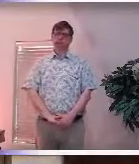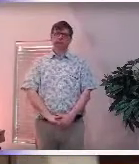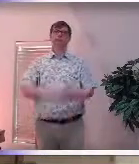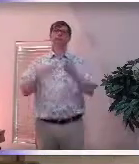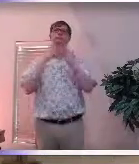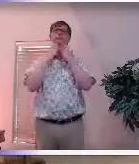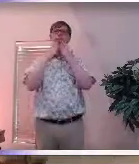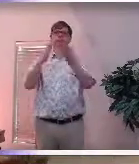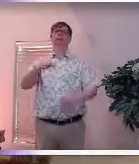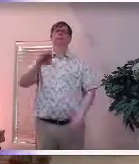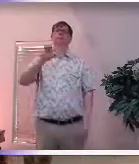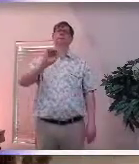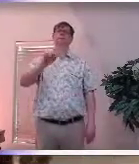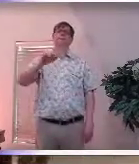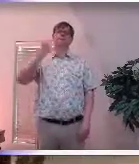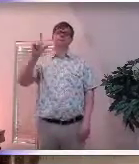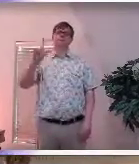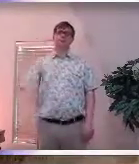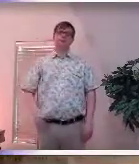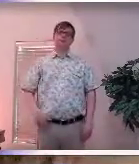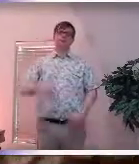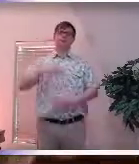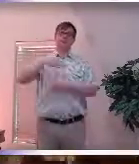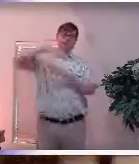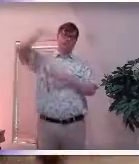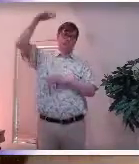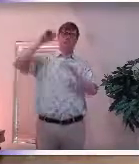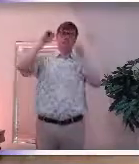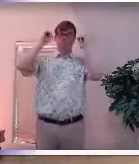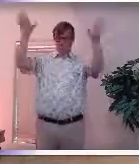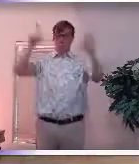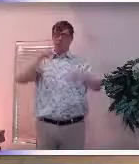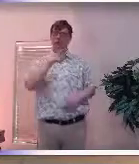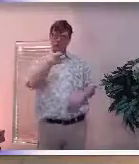Thank you, Mel. And I'll do my best to wow you.